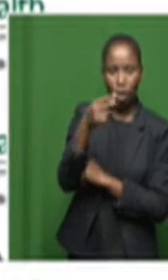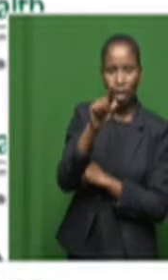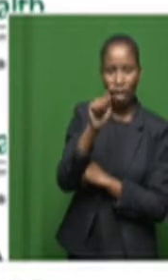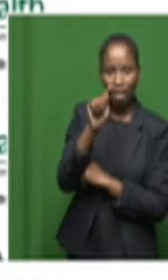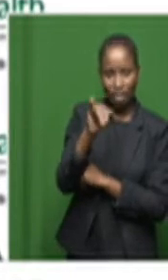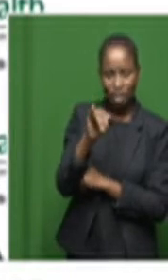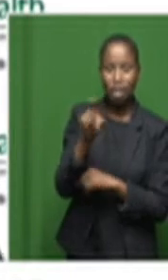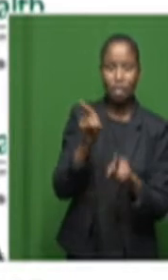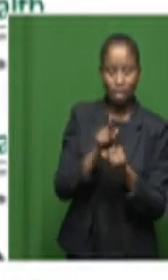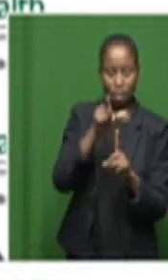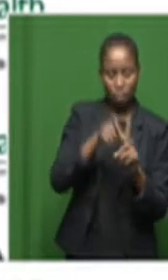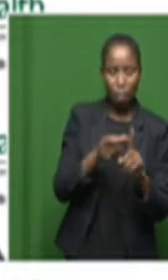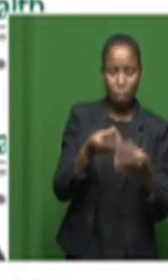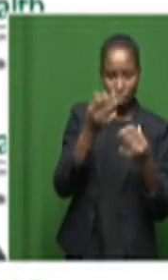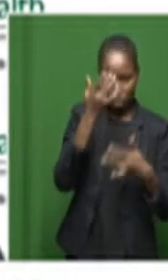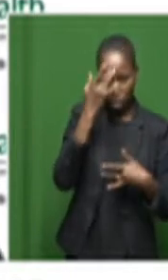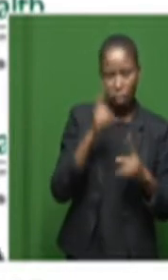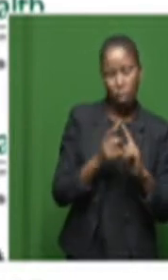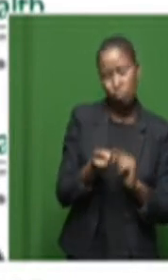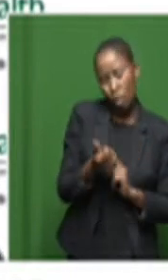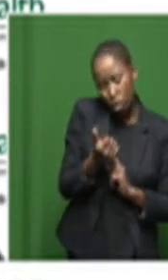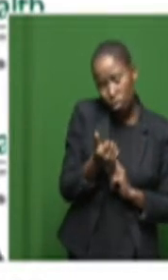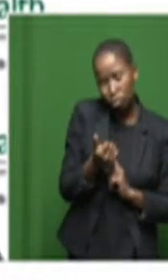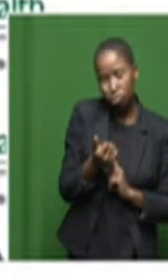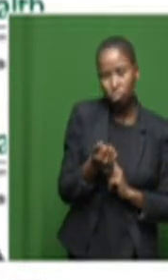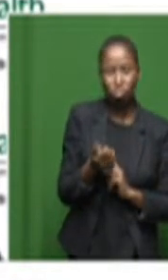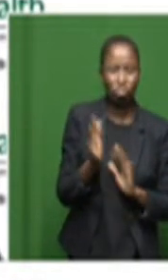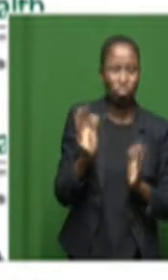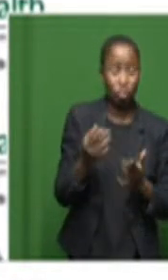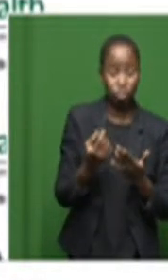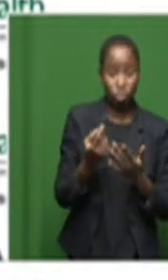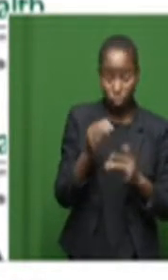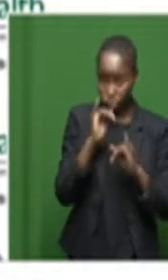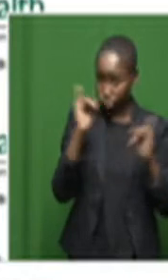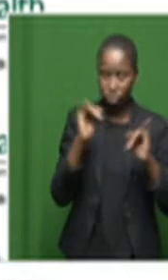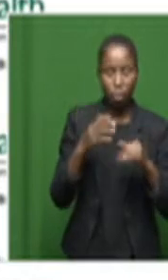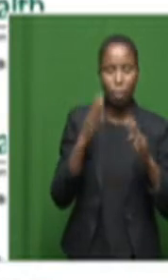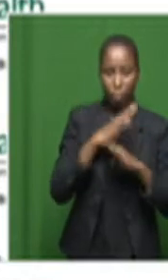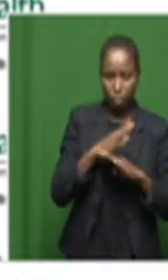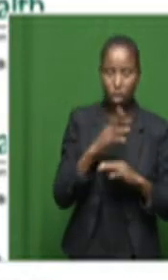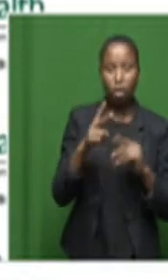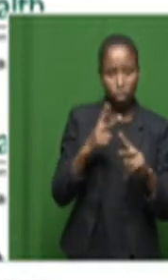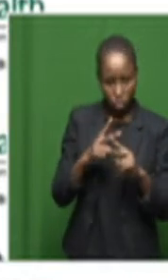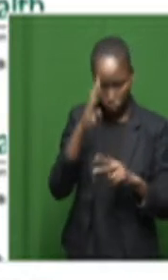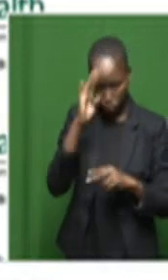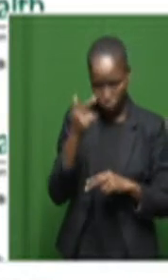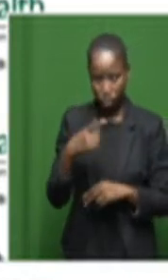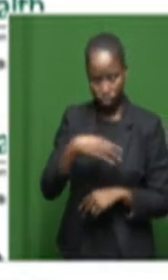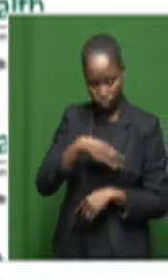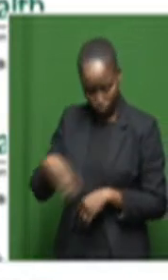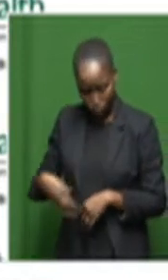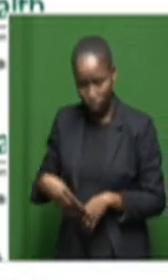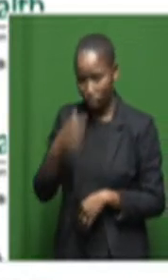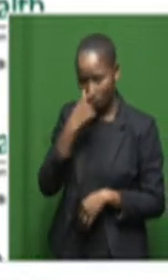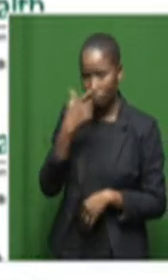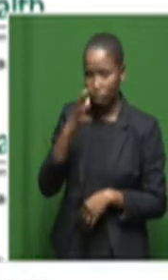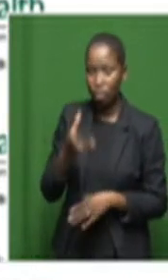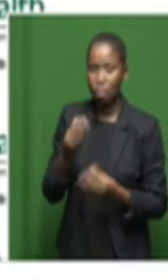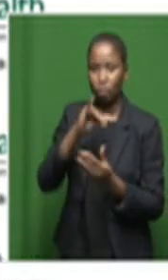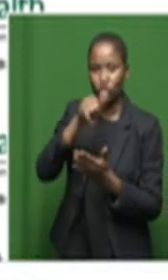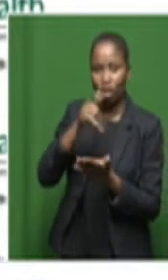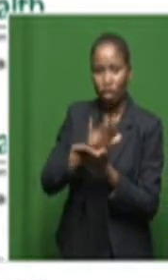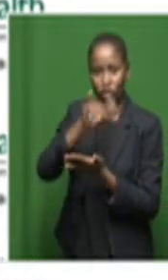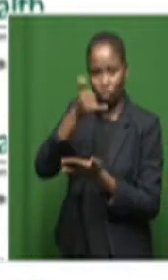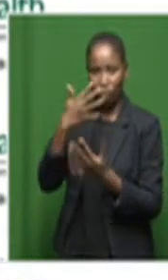infection. But also remember that also our President Ramaphosa, also had the J&J Sisonke,